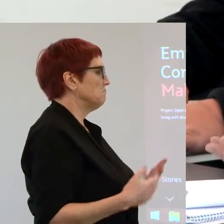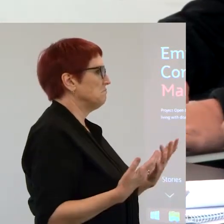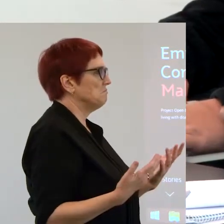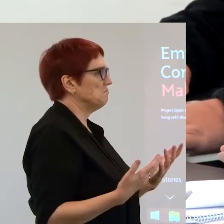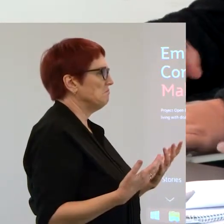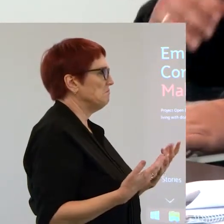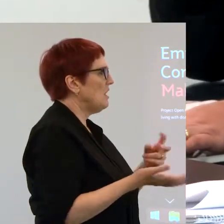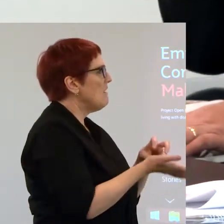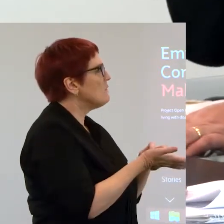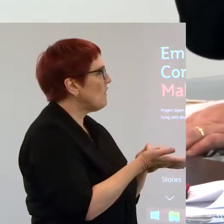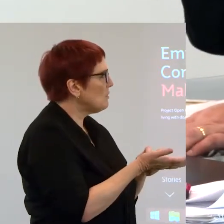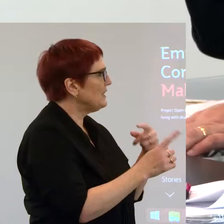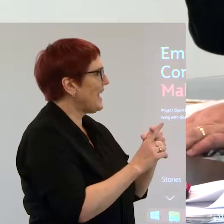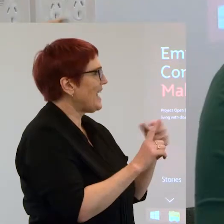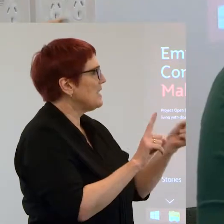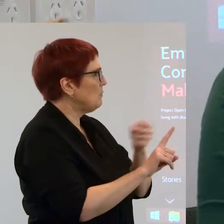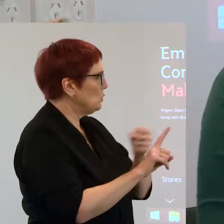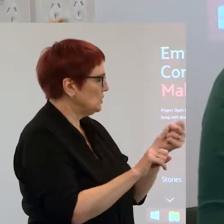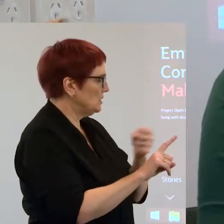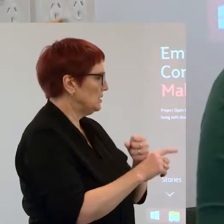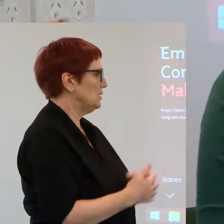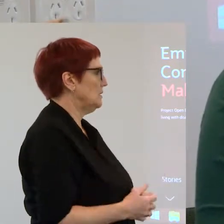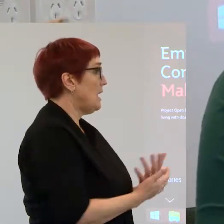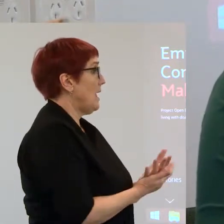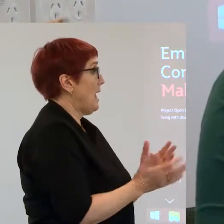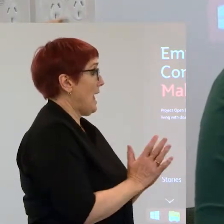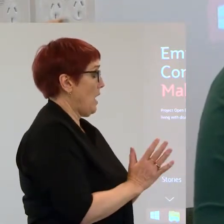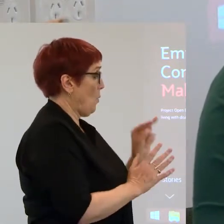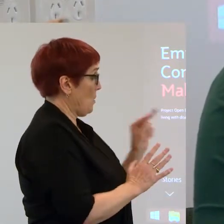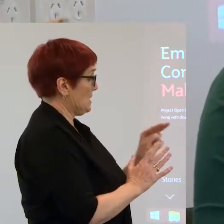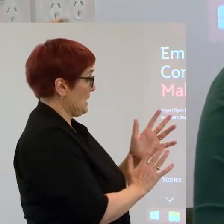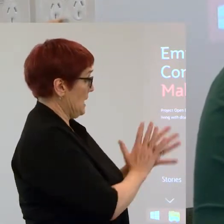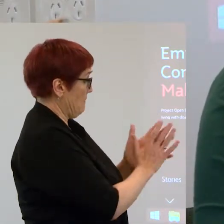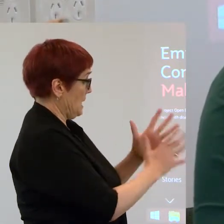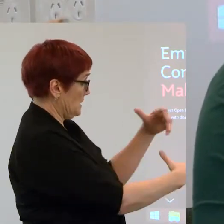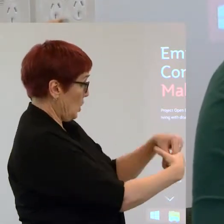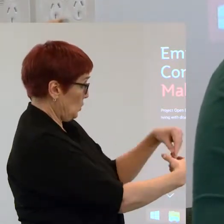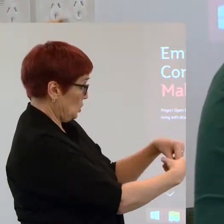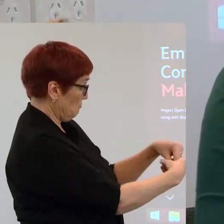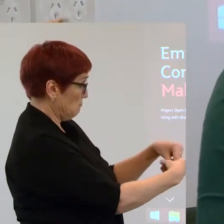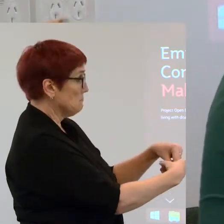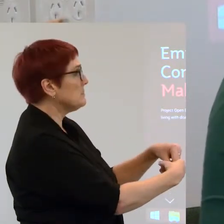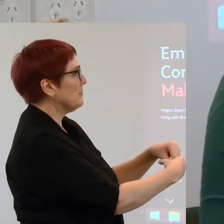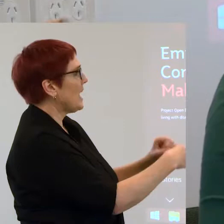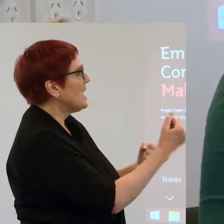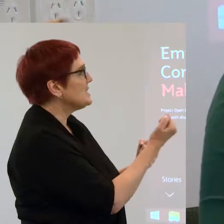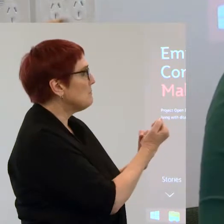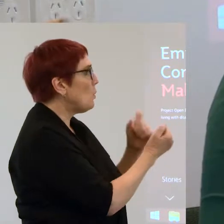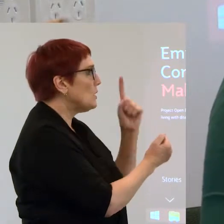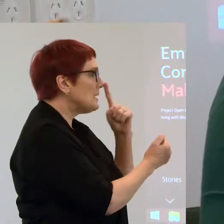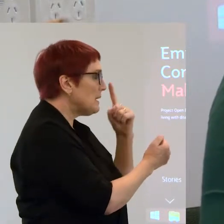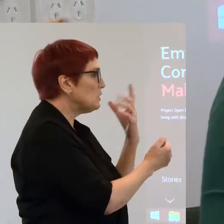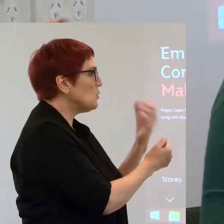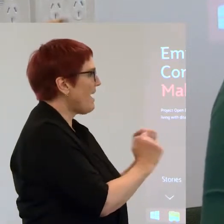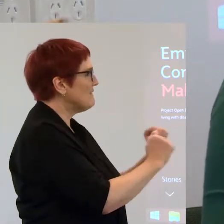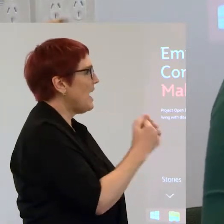in vulnerability and abuse. And so, and the way we see inclusivity is really about supporting people to have an